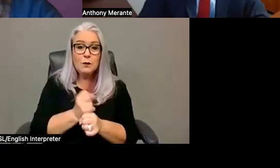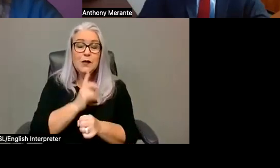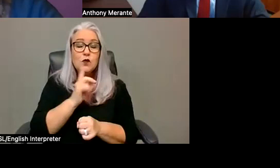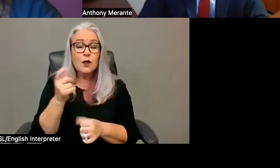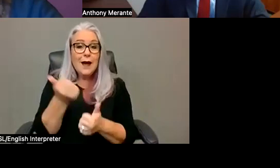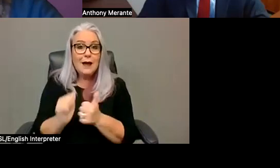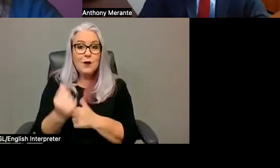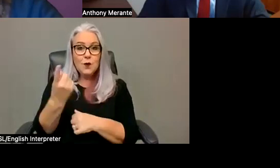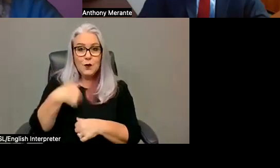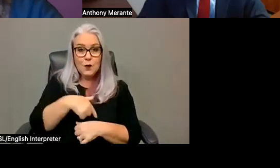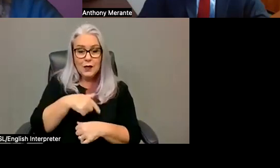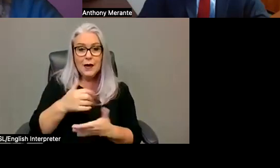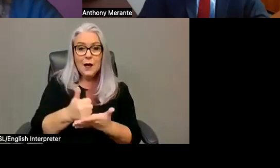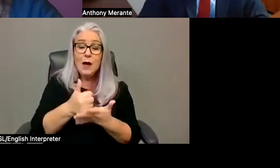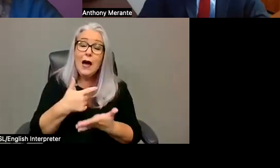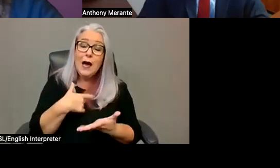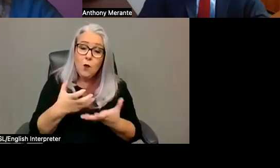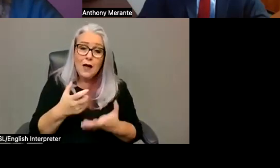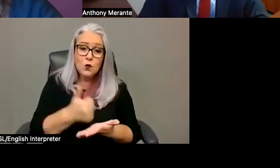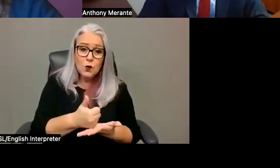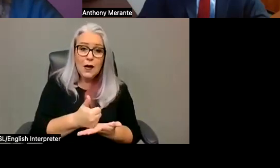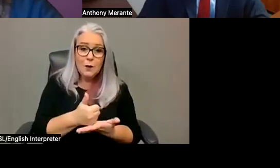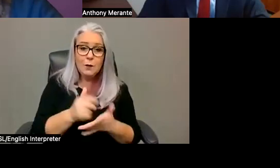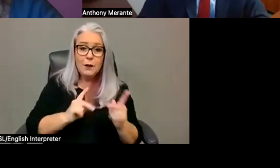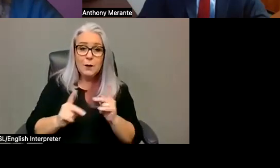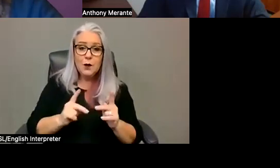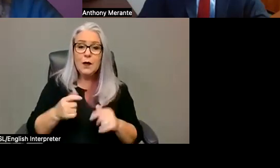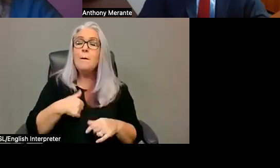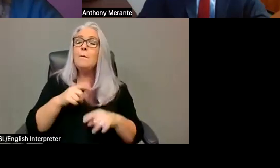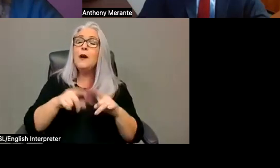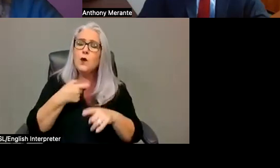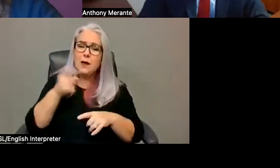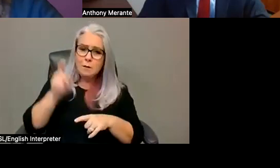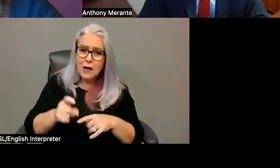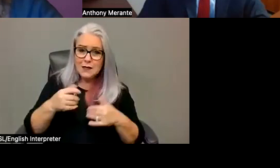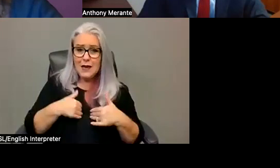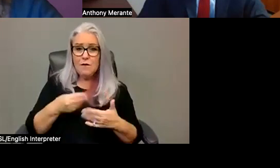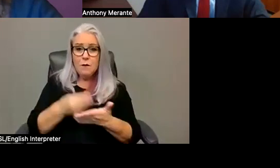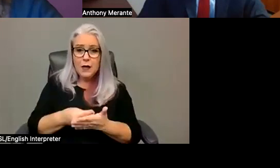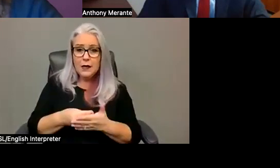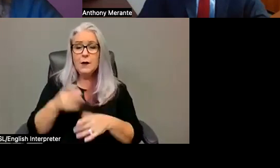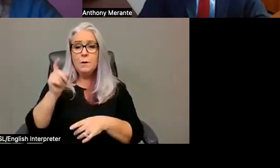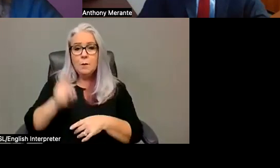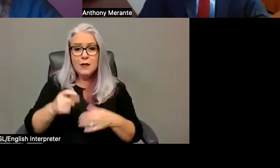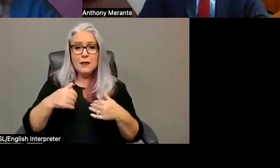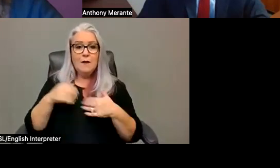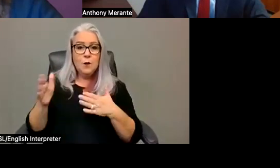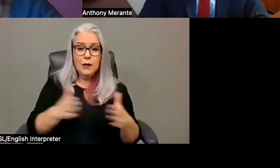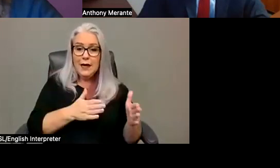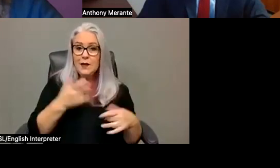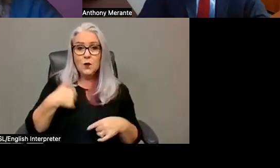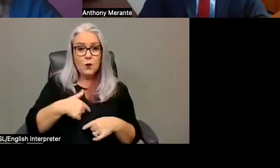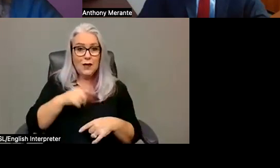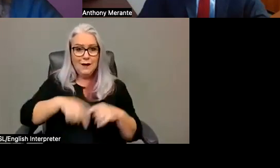help, I like helping people. However, I'm not doing it without a plan, without the funding, because we in the city of Yonkers can't afford it. We